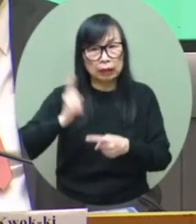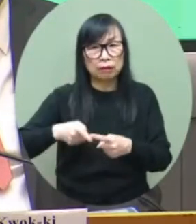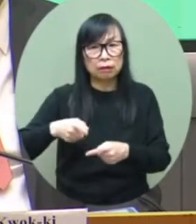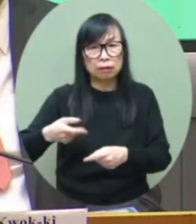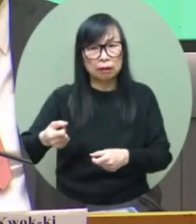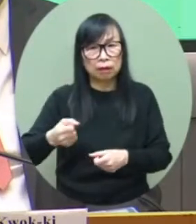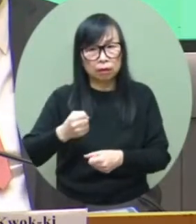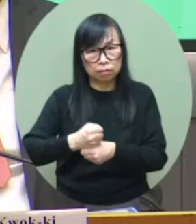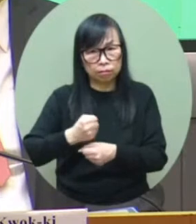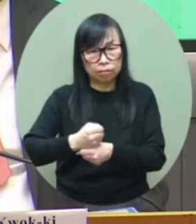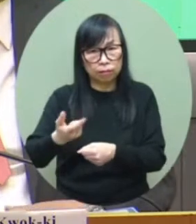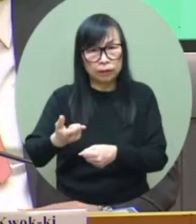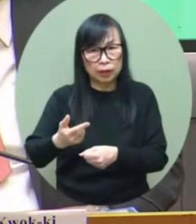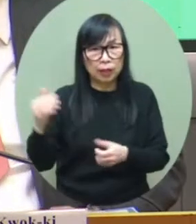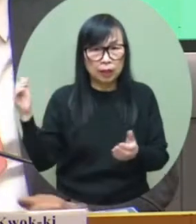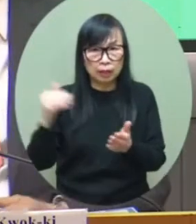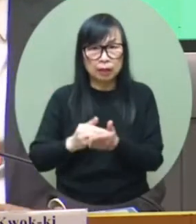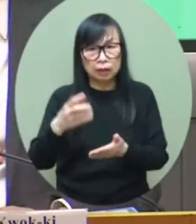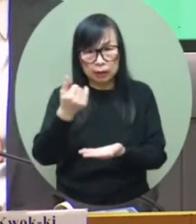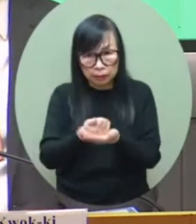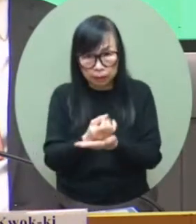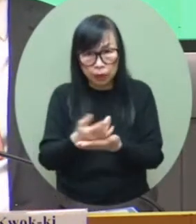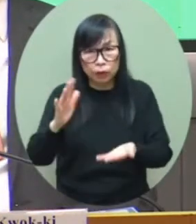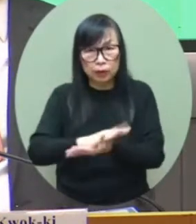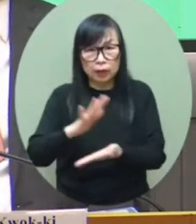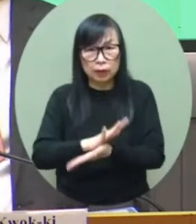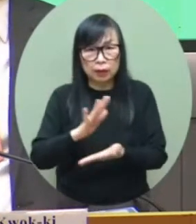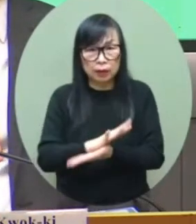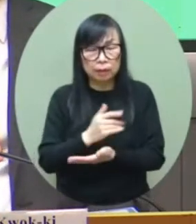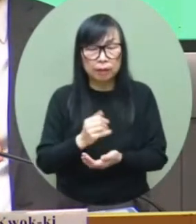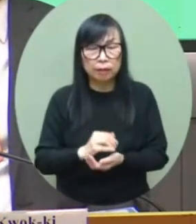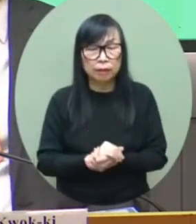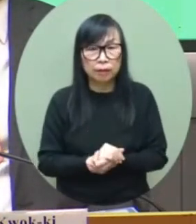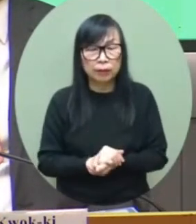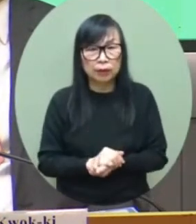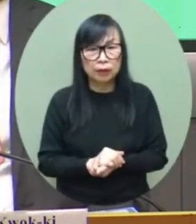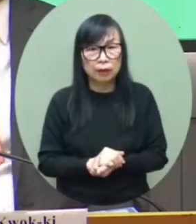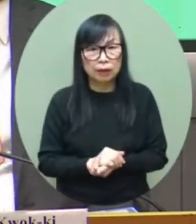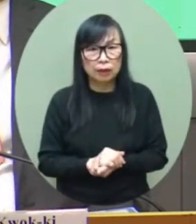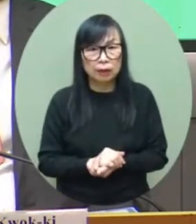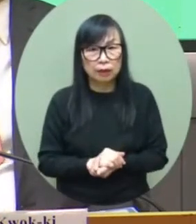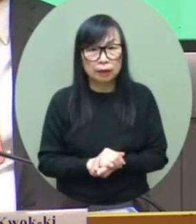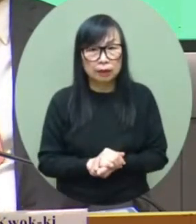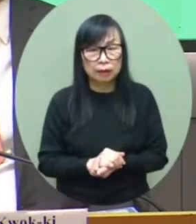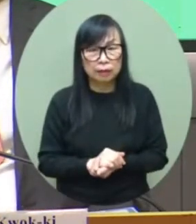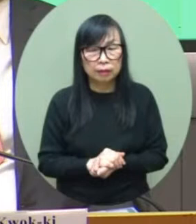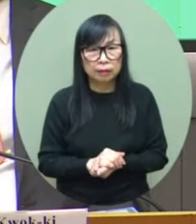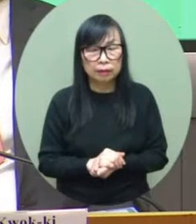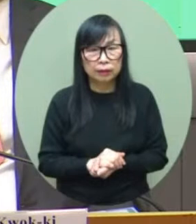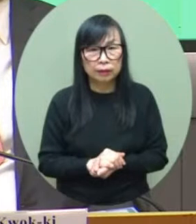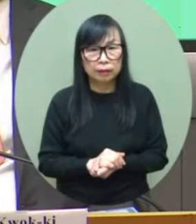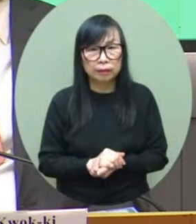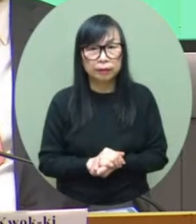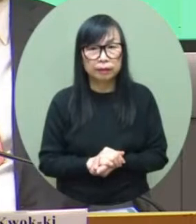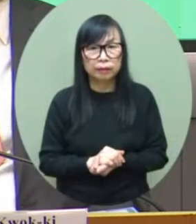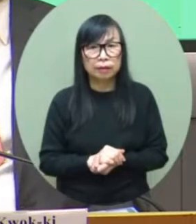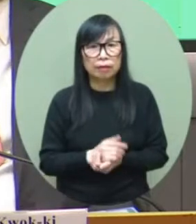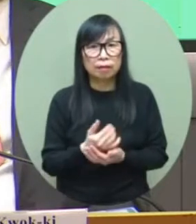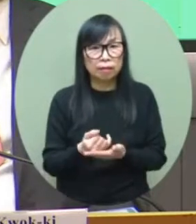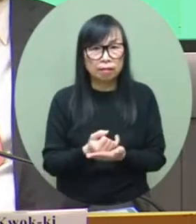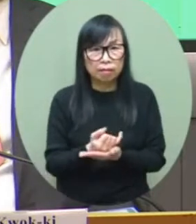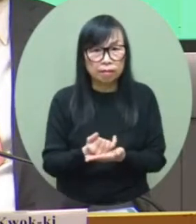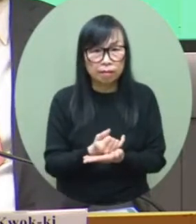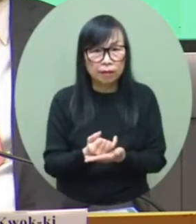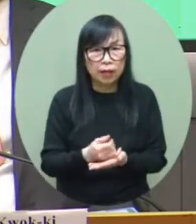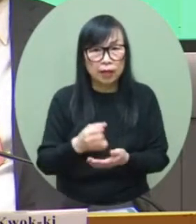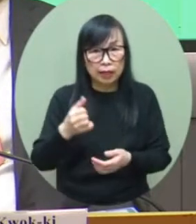learning, we'll update what has been good practices and successful practices into